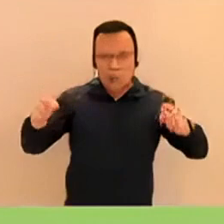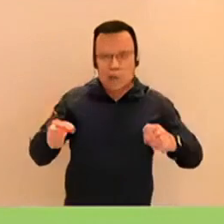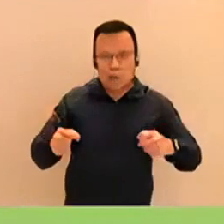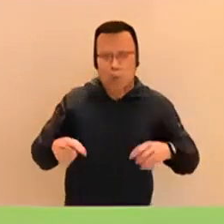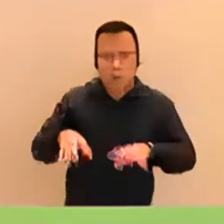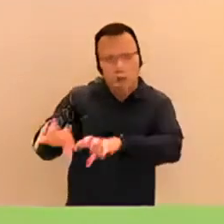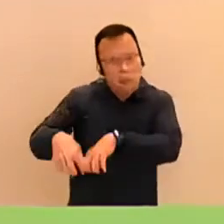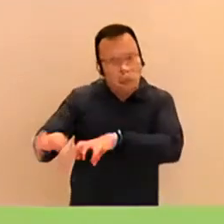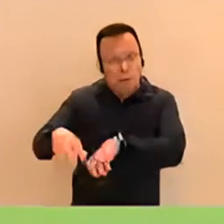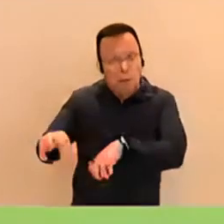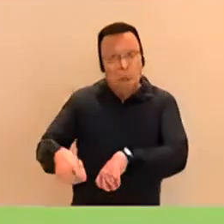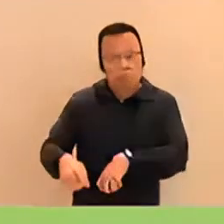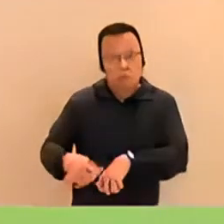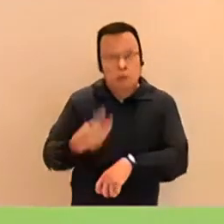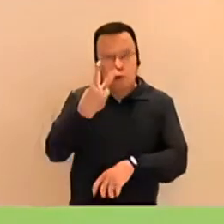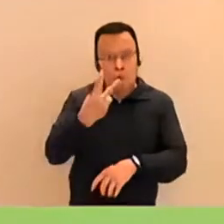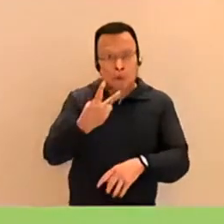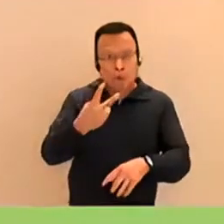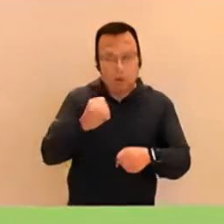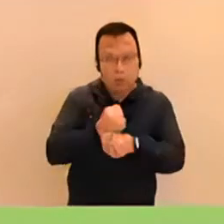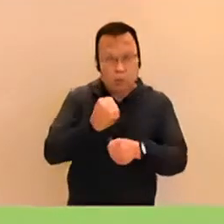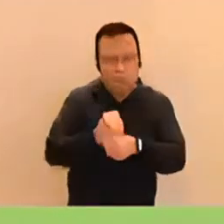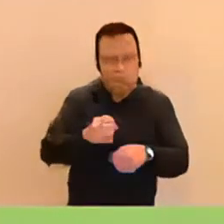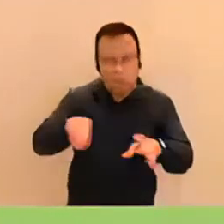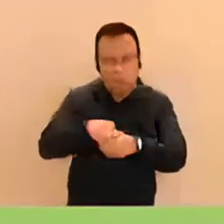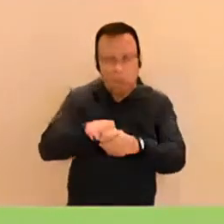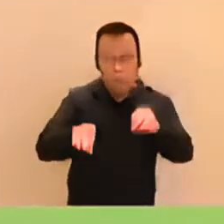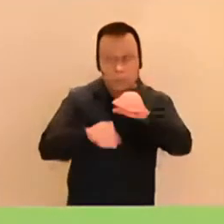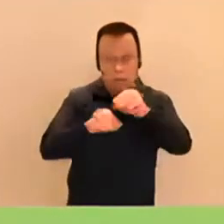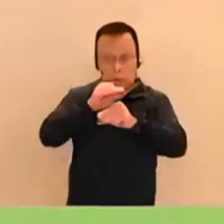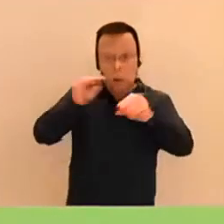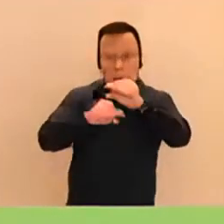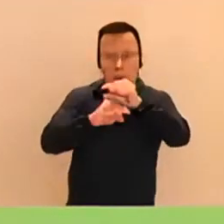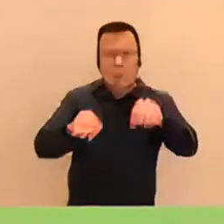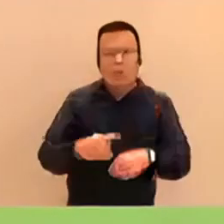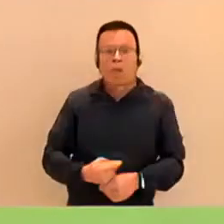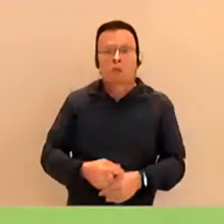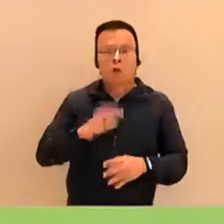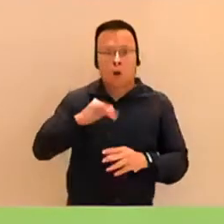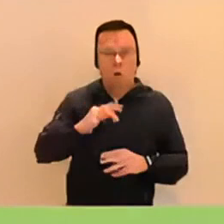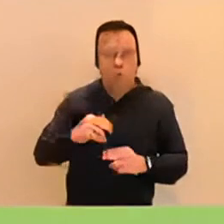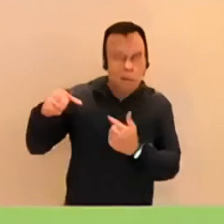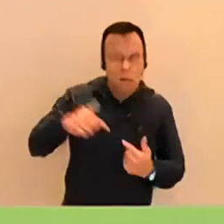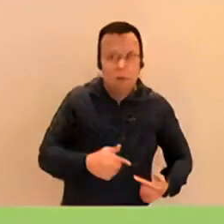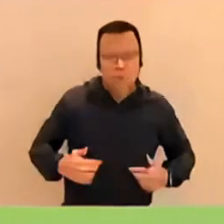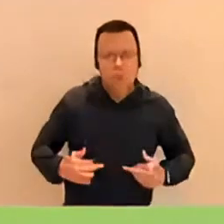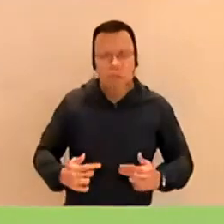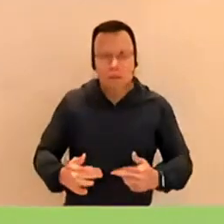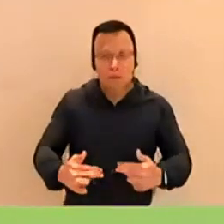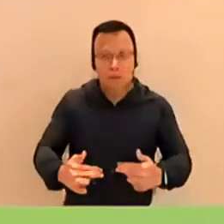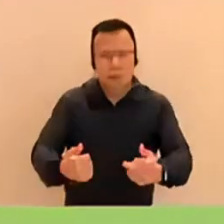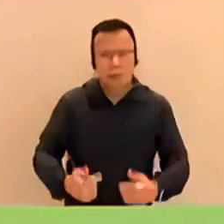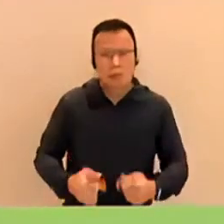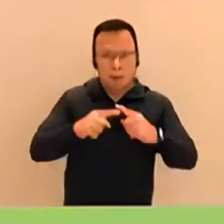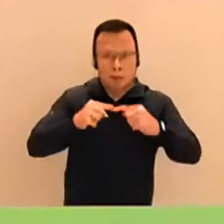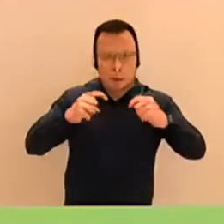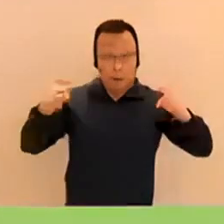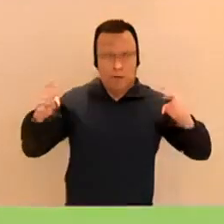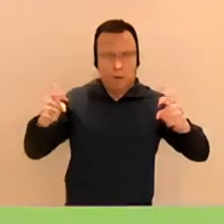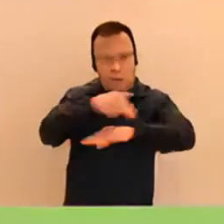Now, on the sustainable planning and urban design, we have attached much importance to adopting